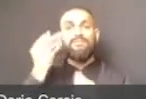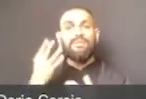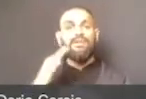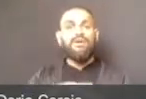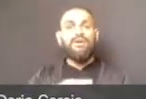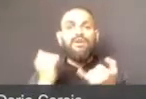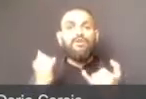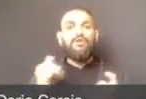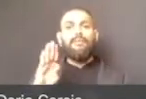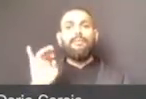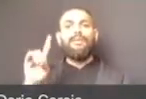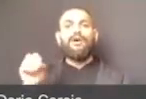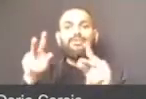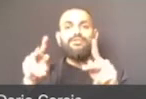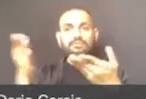bid opportunities. Rick?